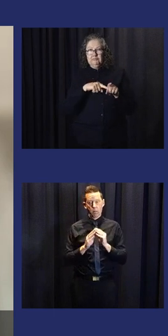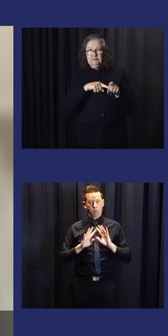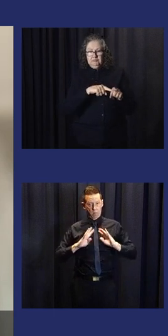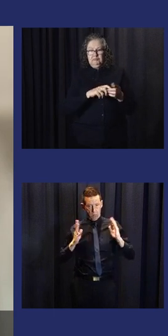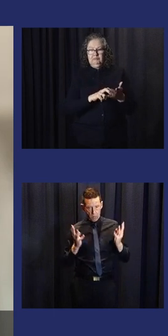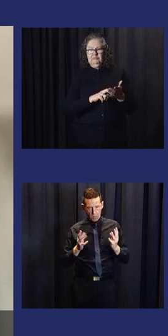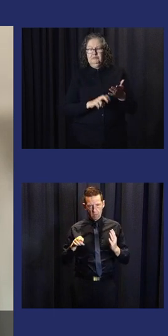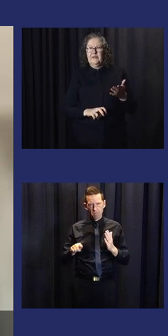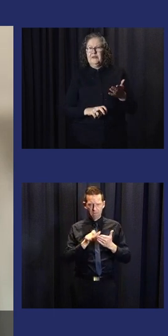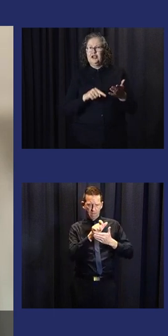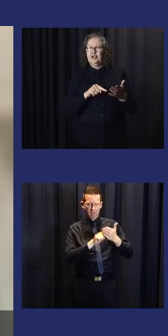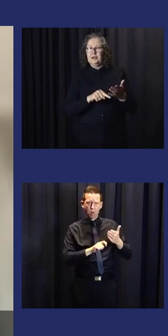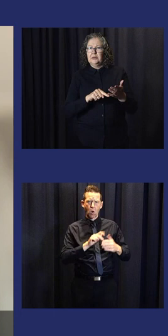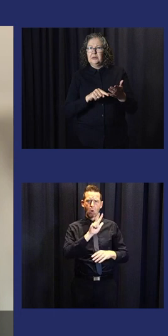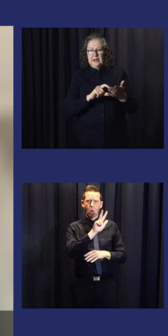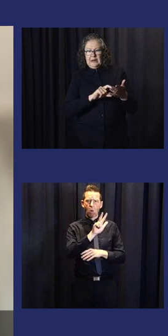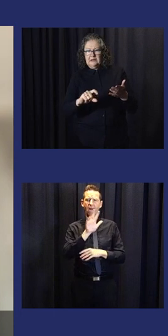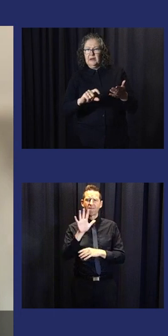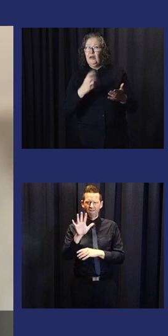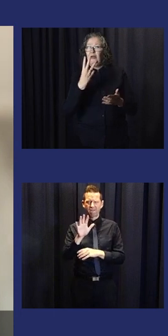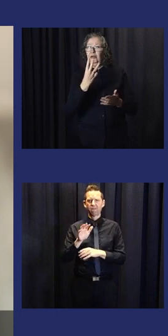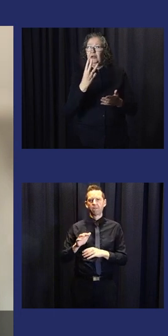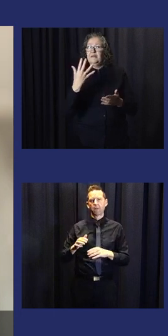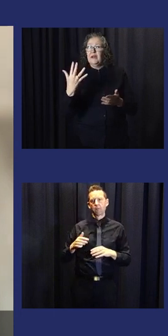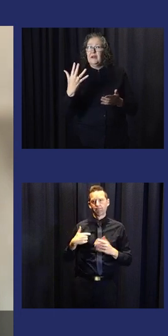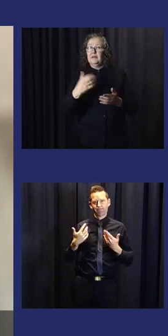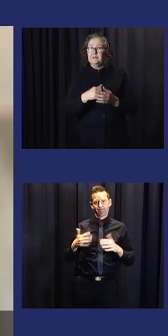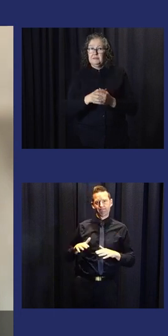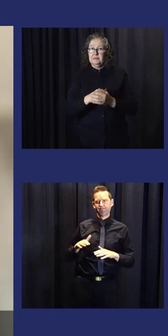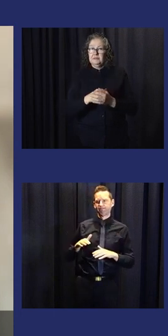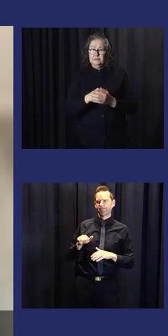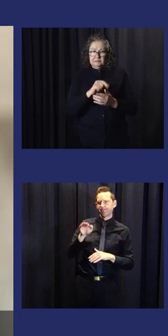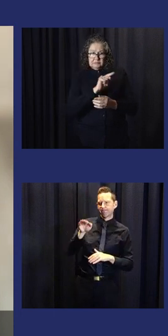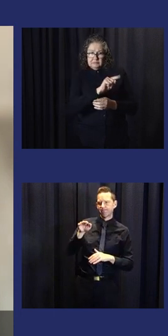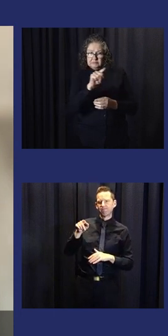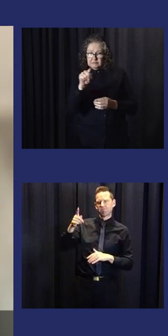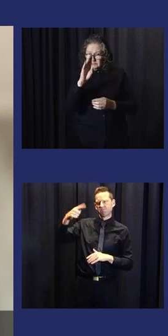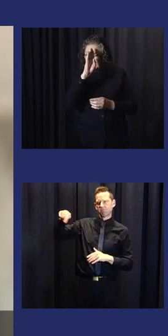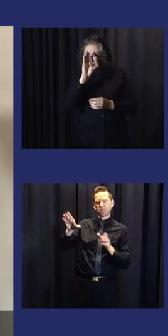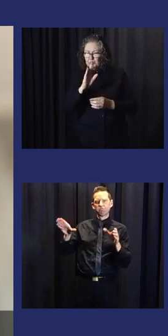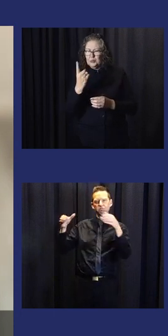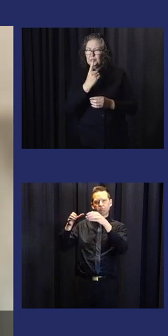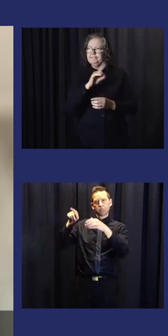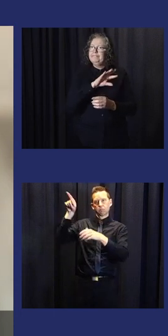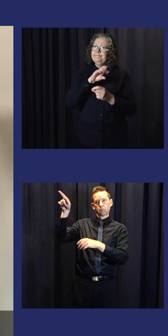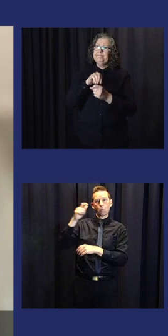Article 35, we asked states, parties involved in the Ukraine